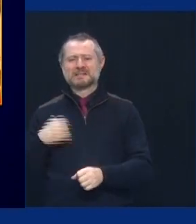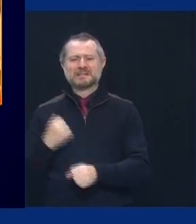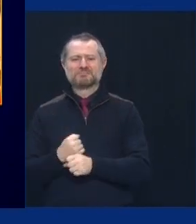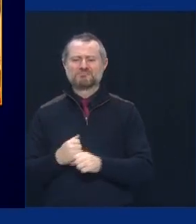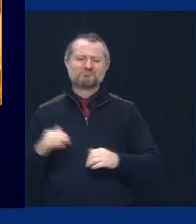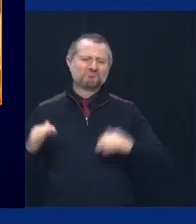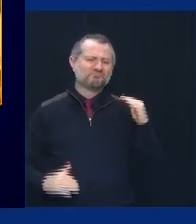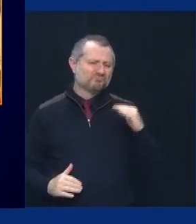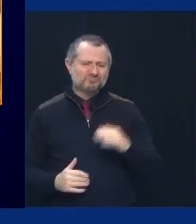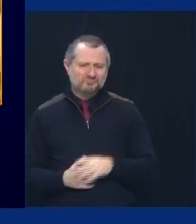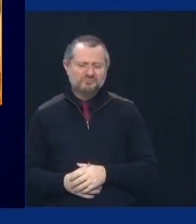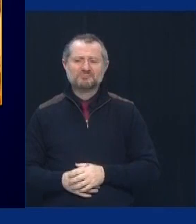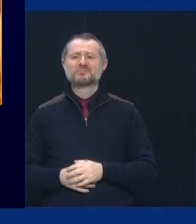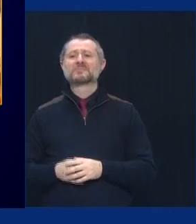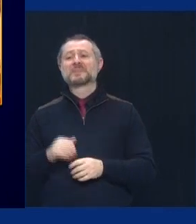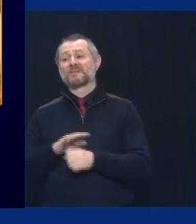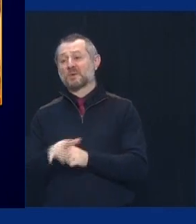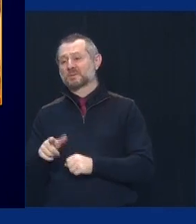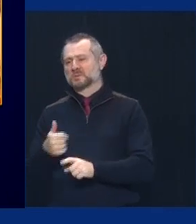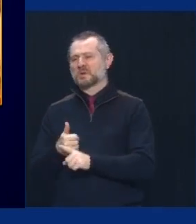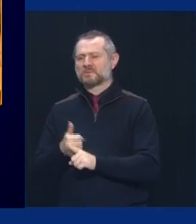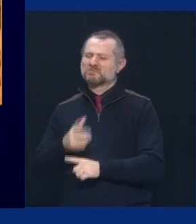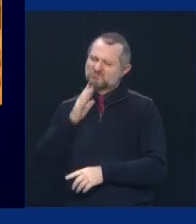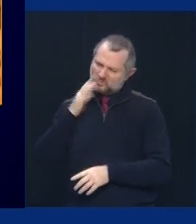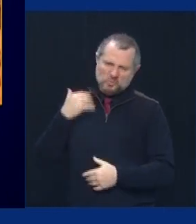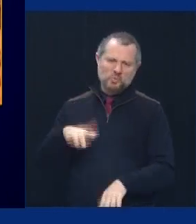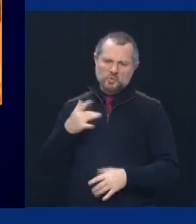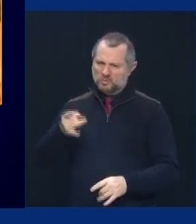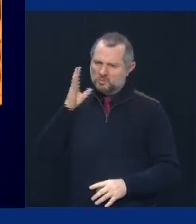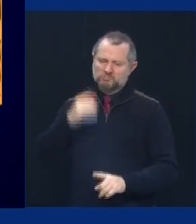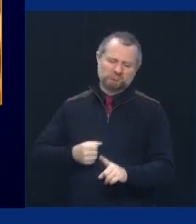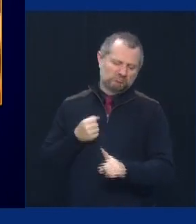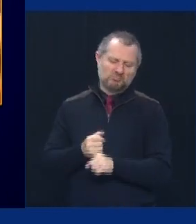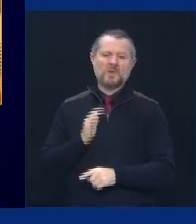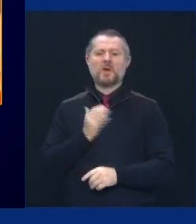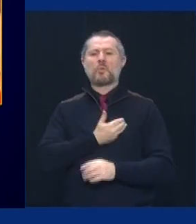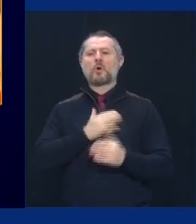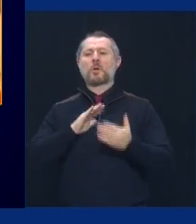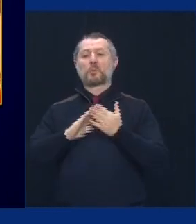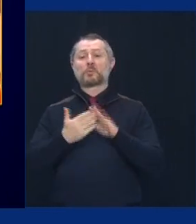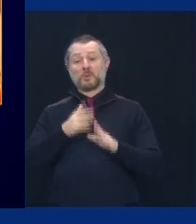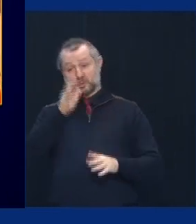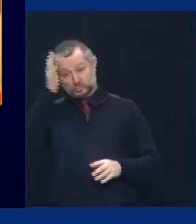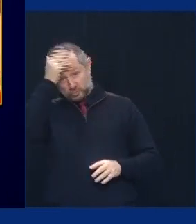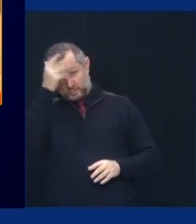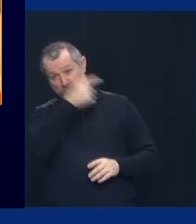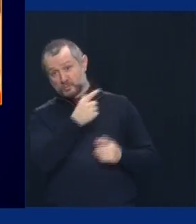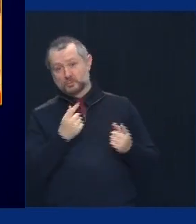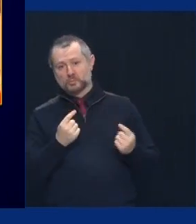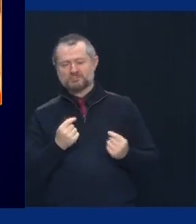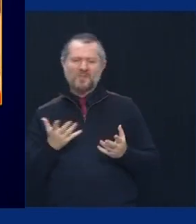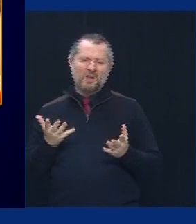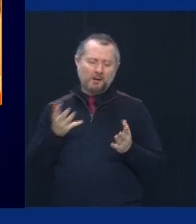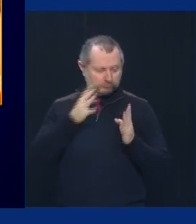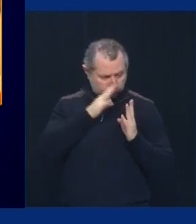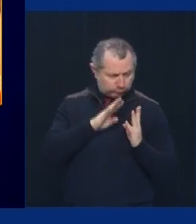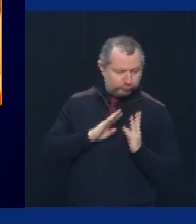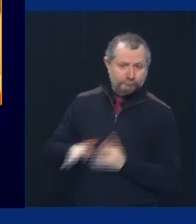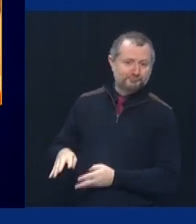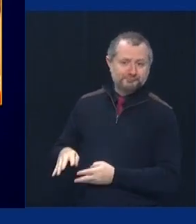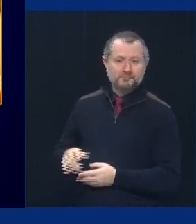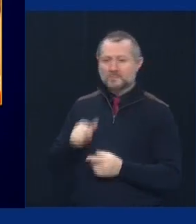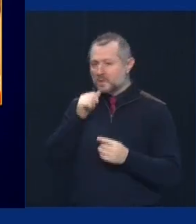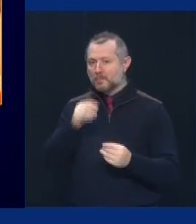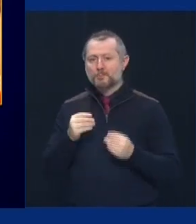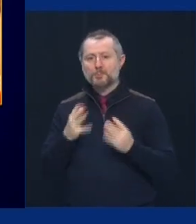has ravaged our communities, and the Trump administration has once again failed to provide the resources needed to protect the